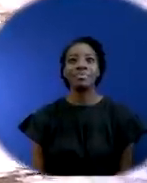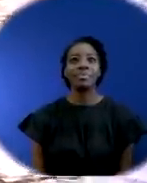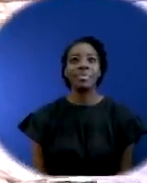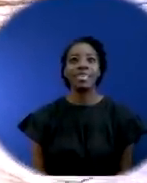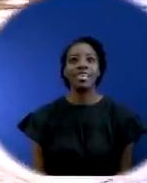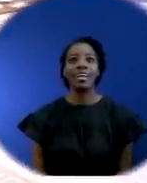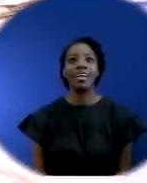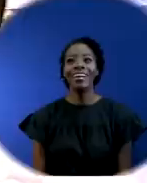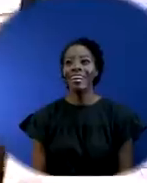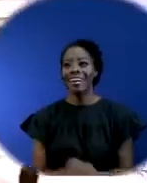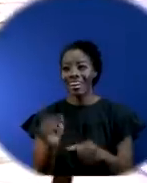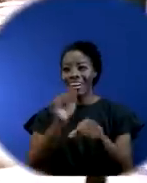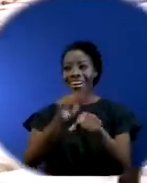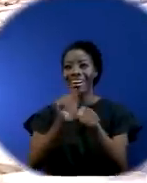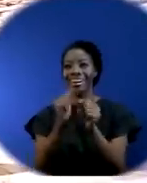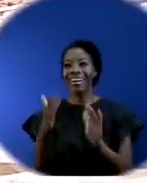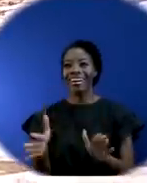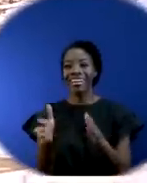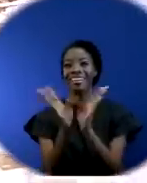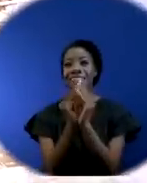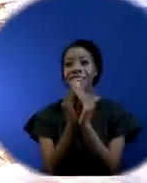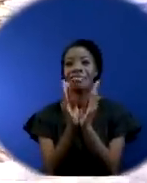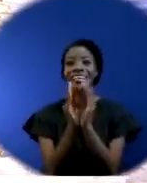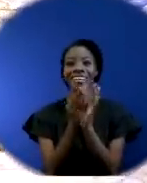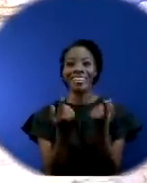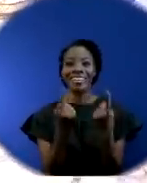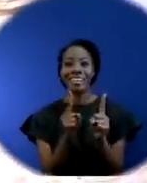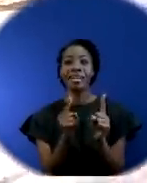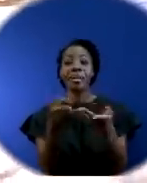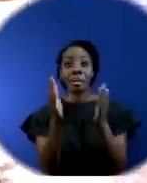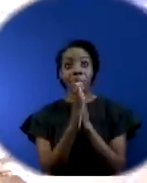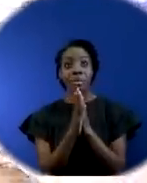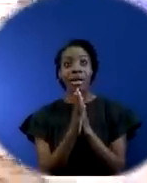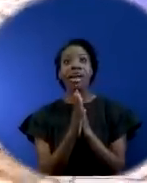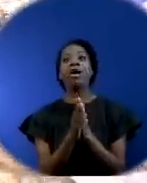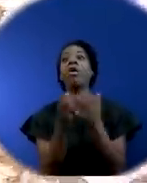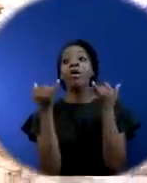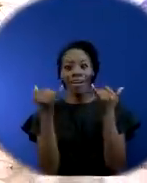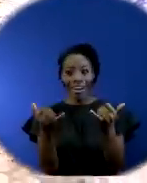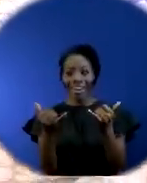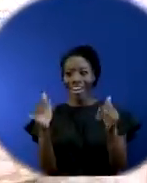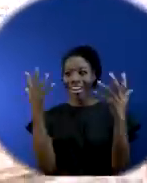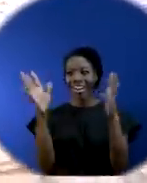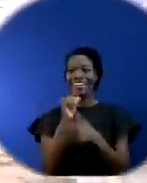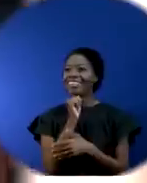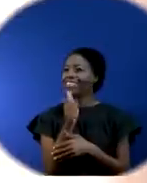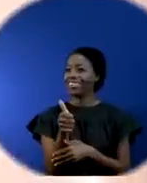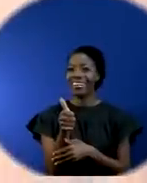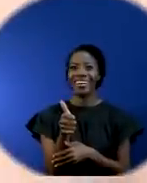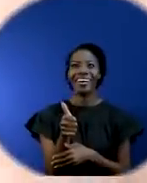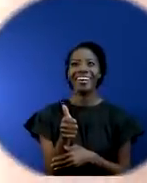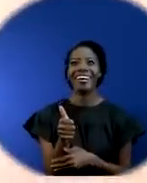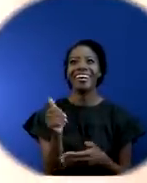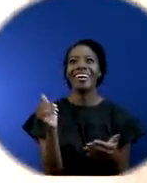Staff meeting's coming up. Praise the Lord. Y'all pray for you. No, now you want to clap. No, don't clap now.